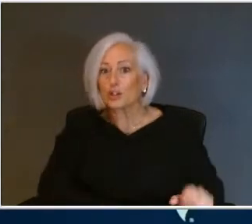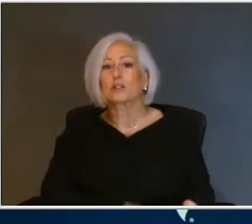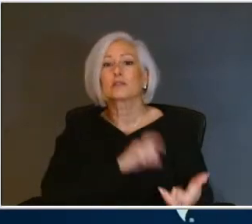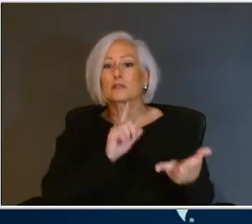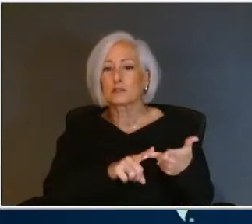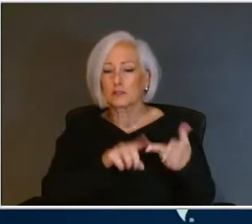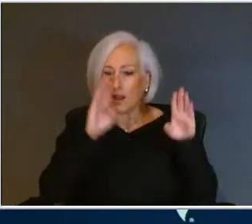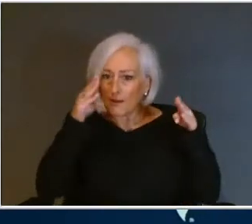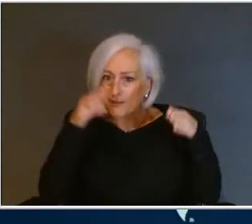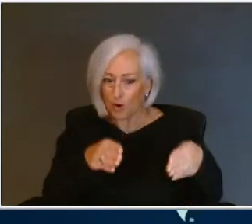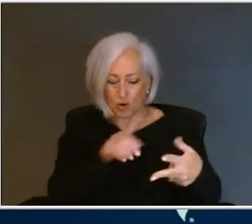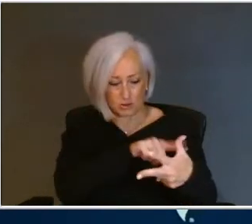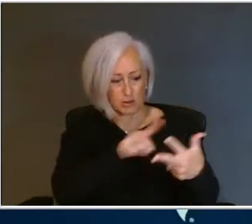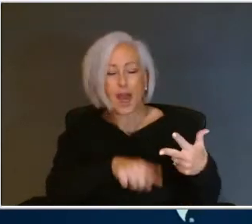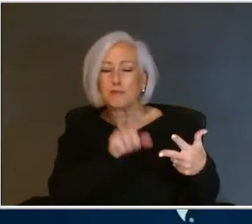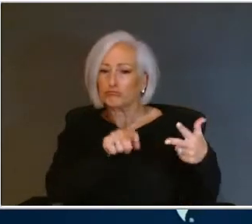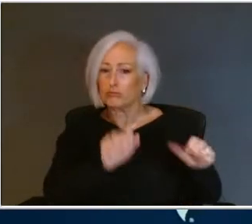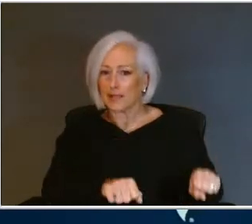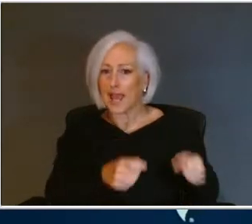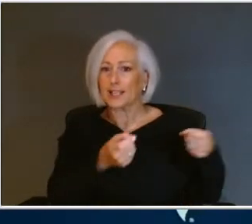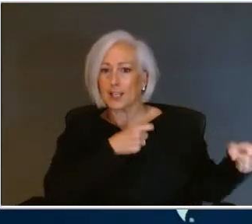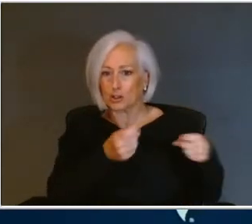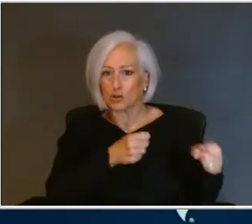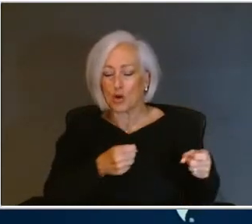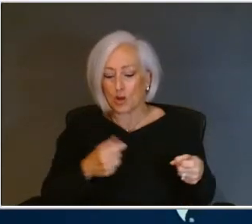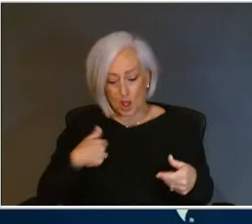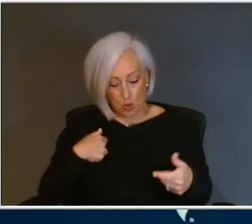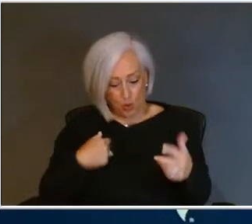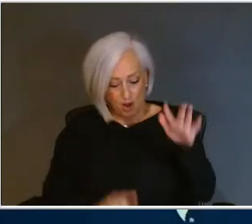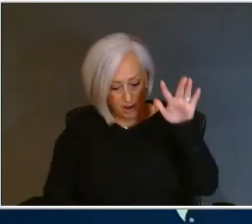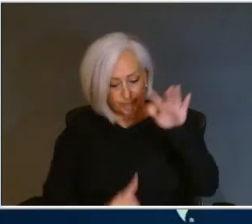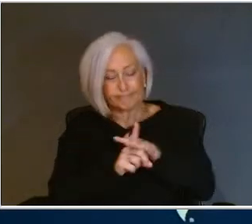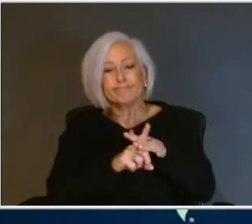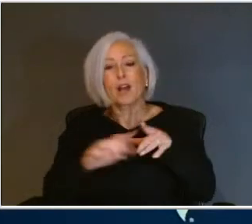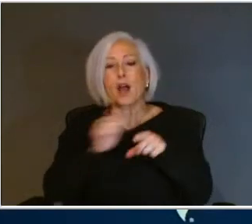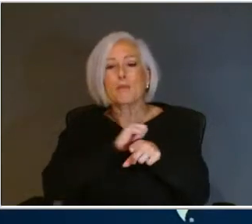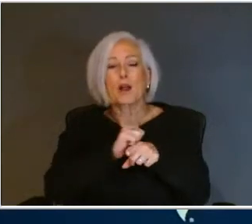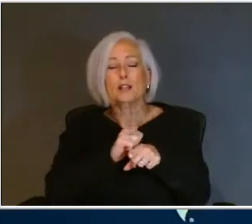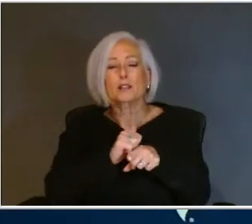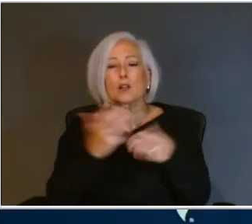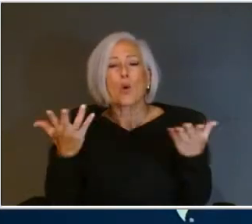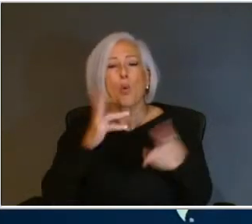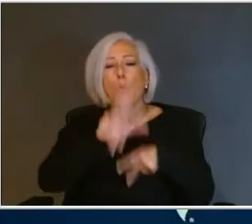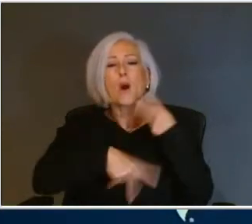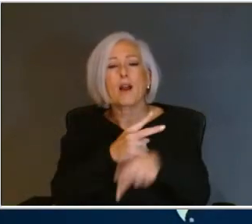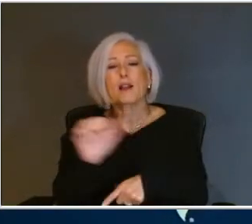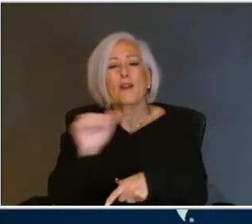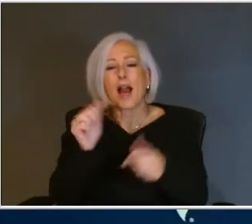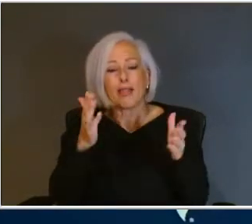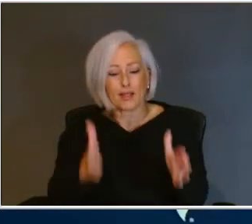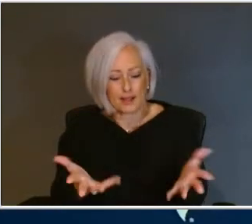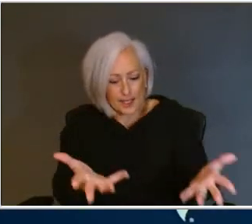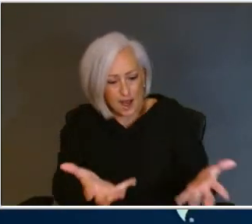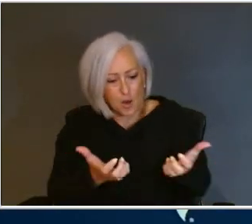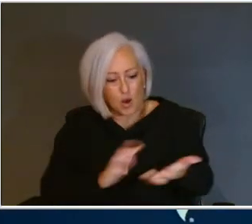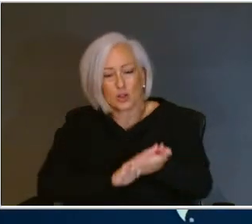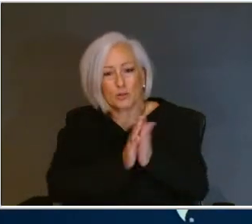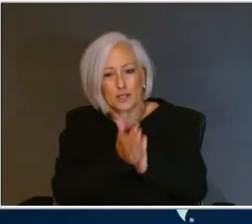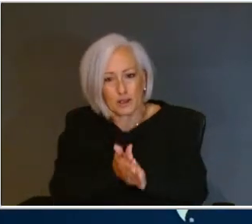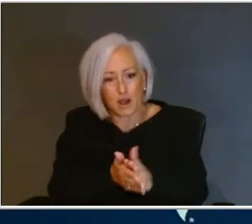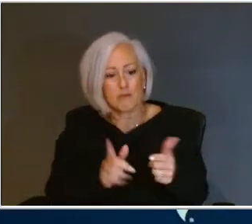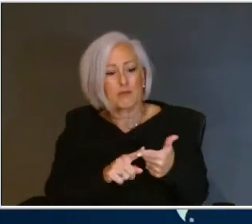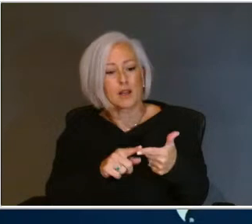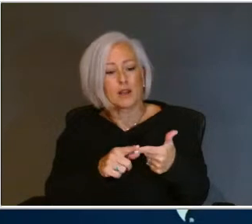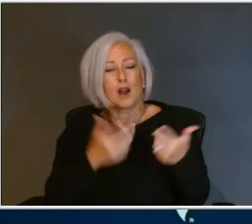what type of player do I want to be? What do I want to bring as a presence? And I want to bring value that's going to add to the team's success, so that